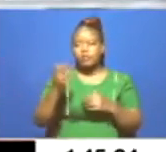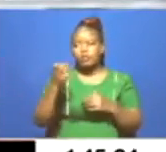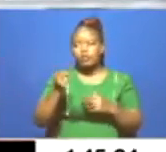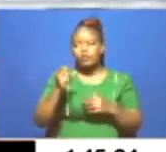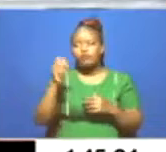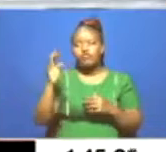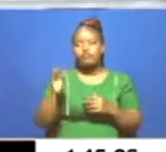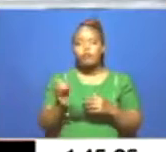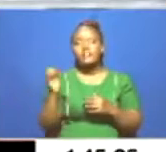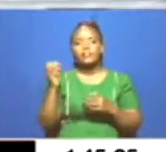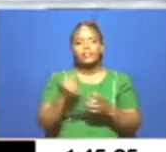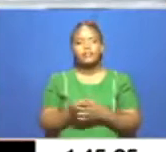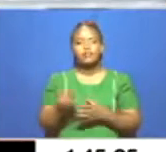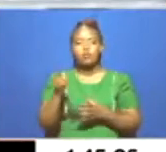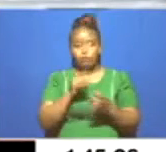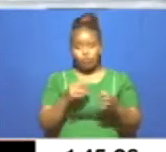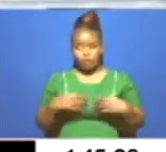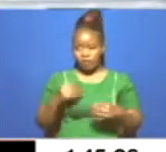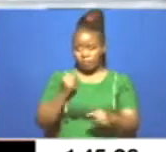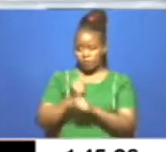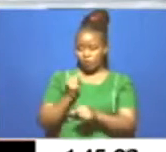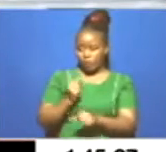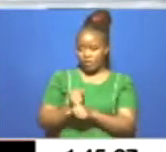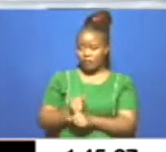operation for 5 years and